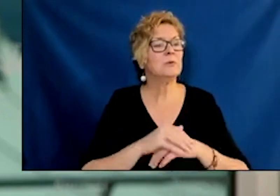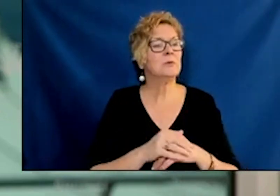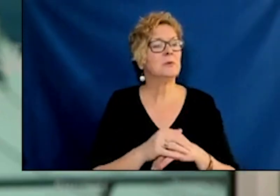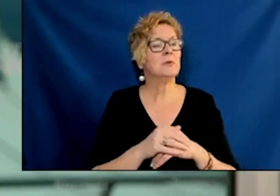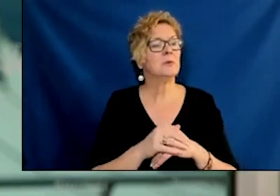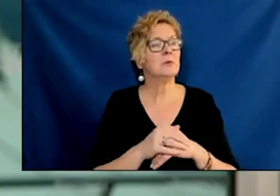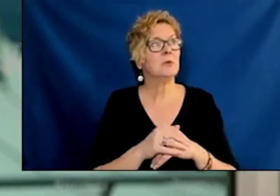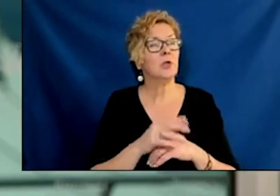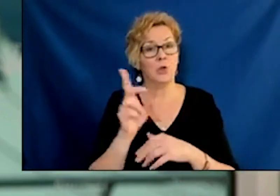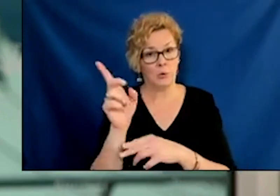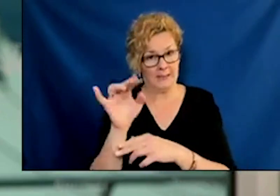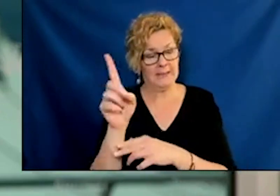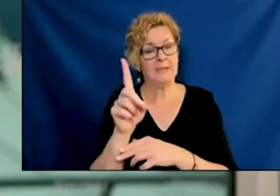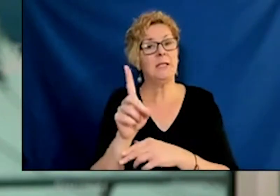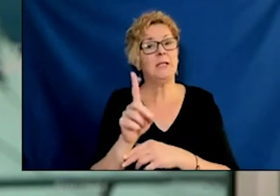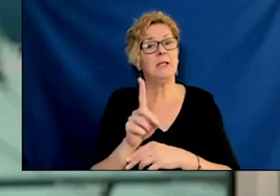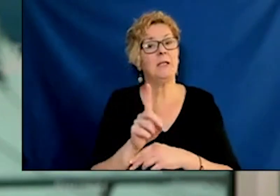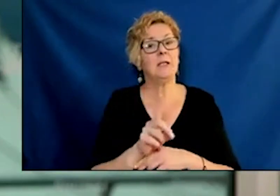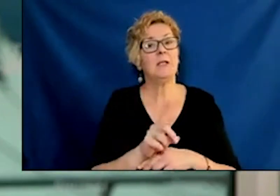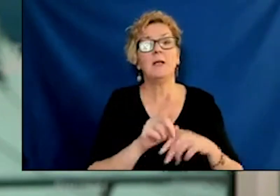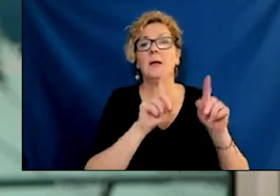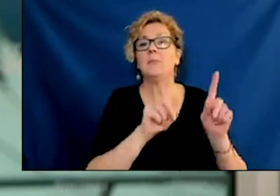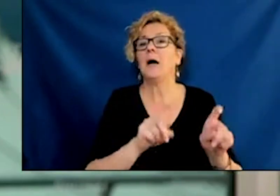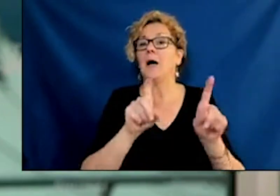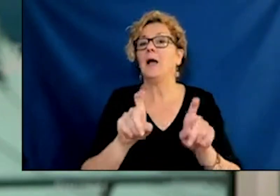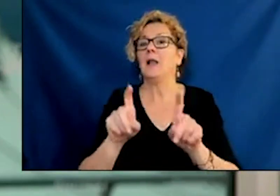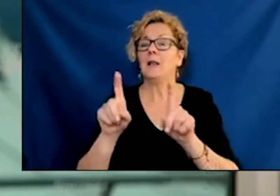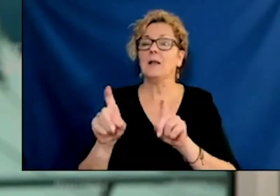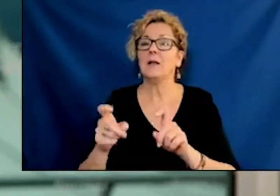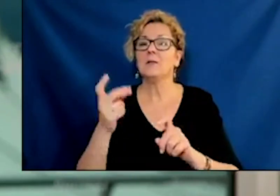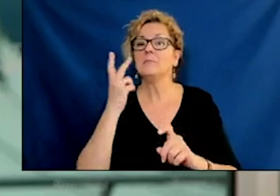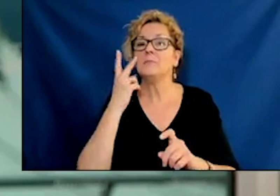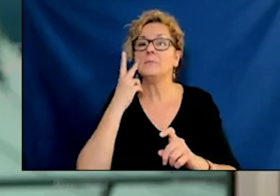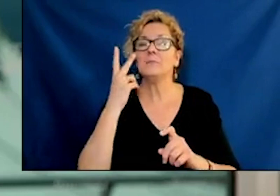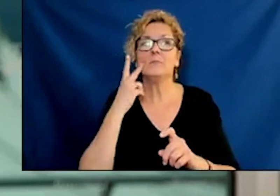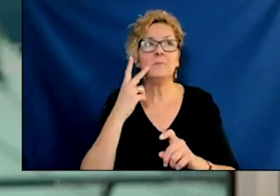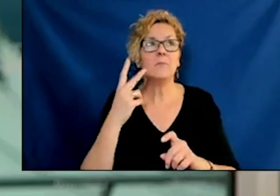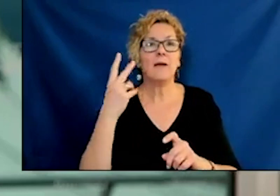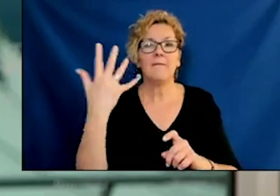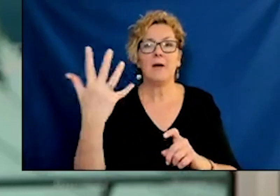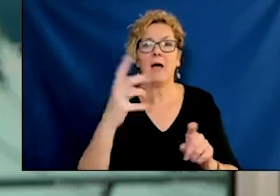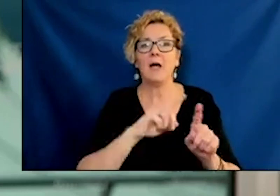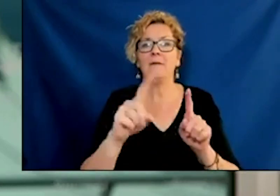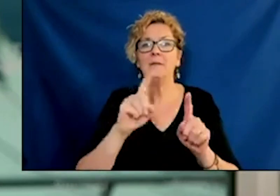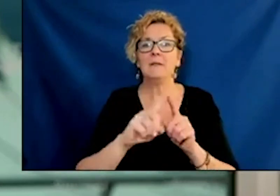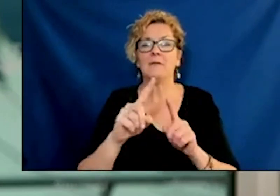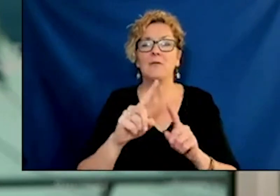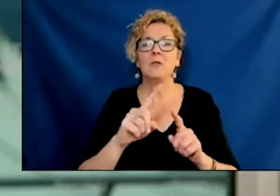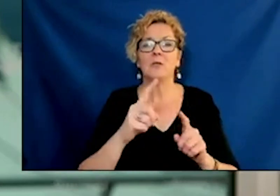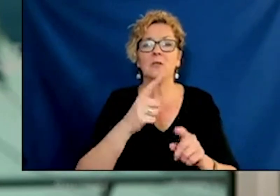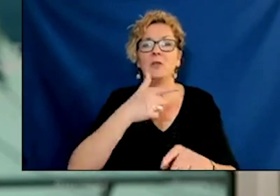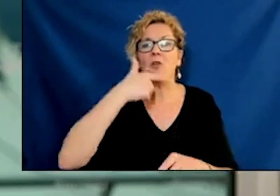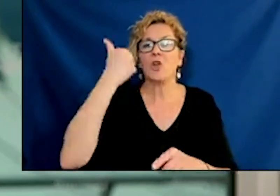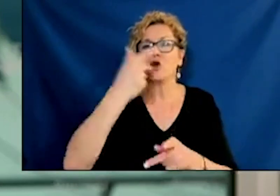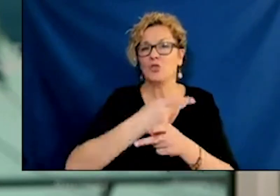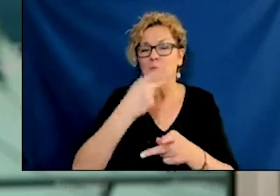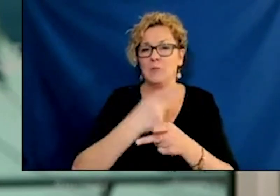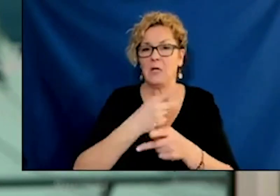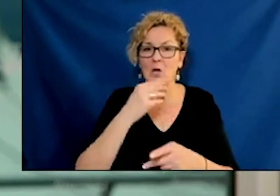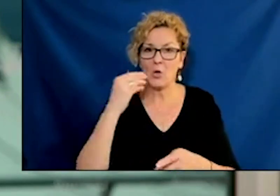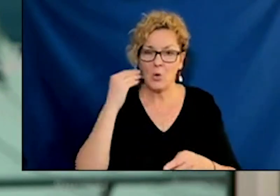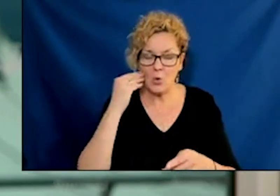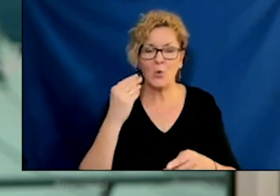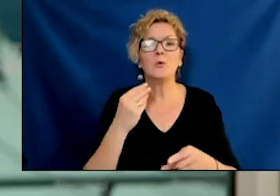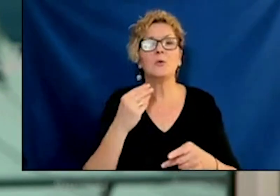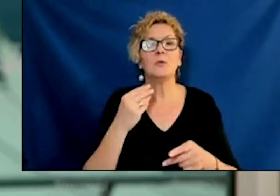long-term care homes in Vancouver Coastal really showed that you really had to have staff resources